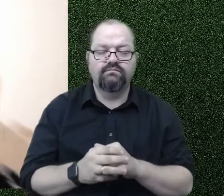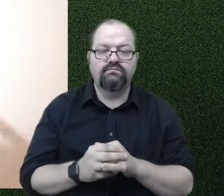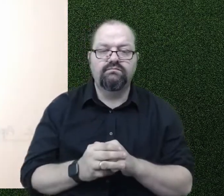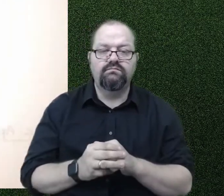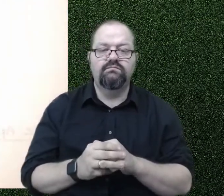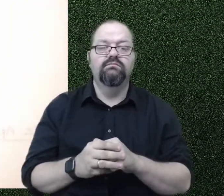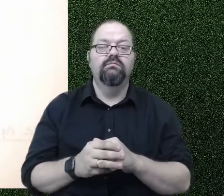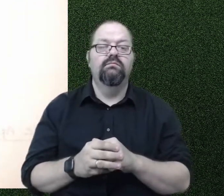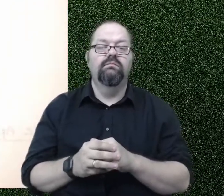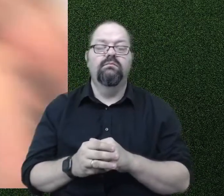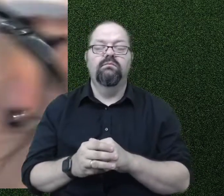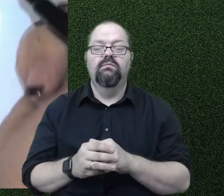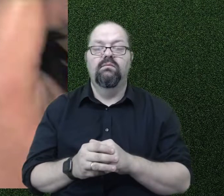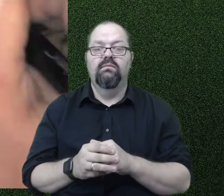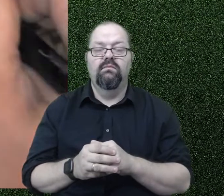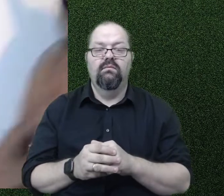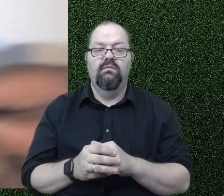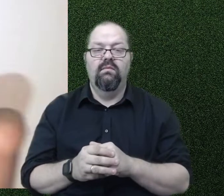then